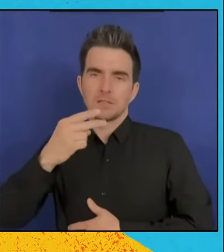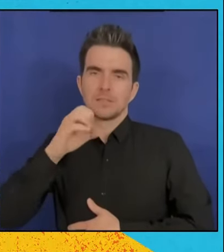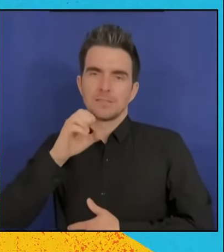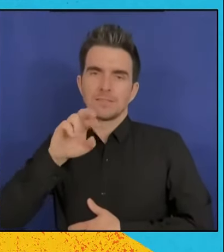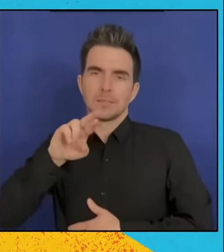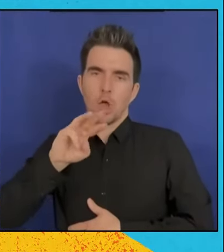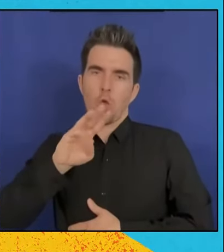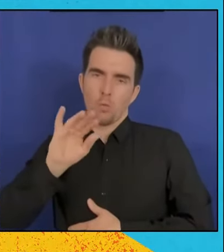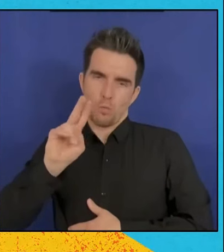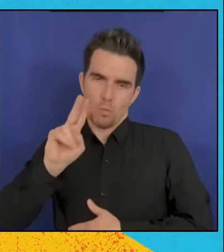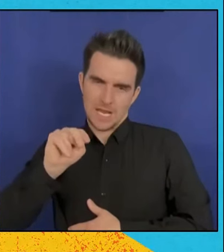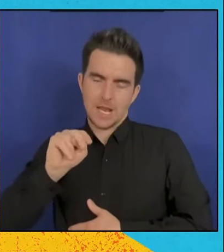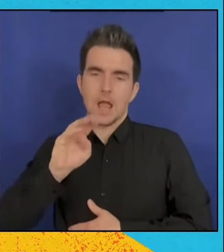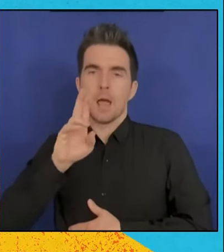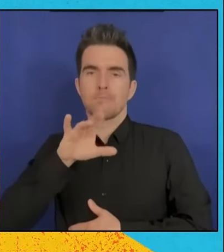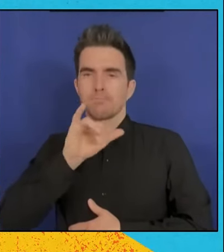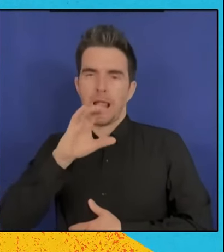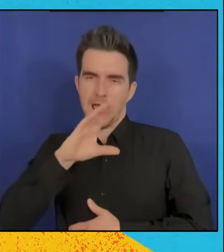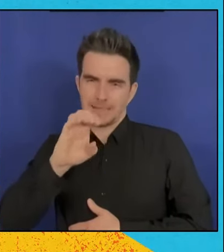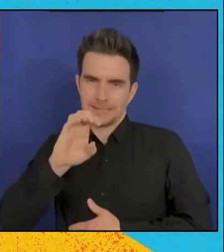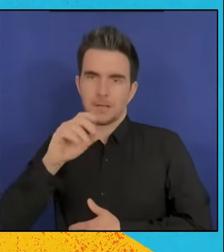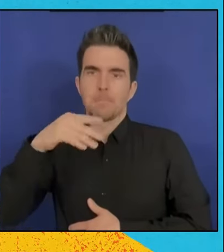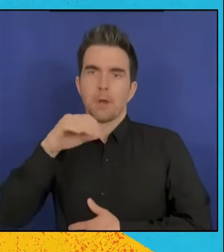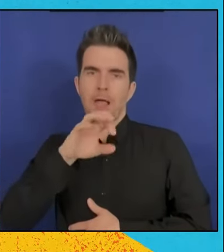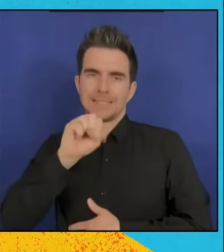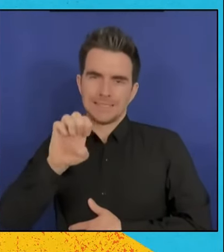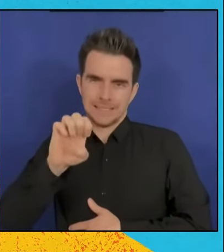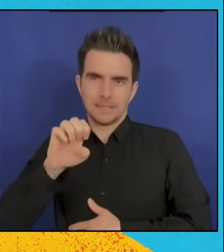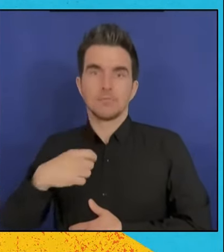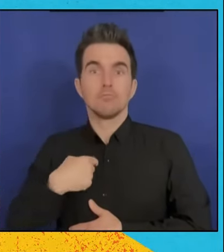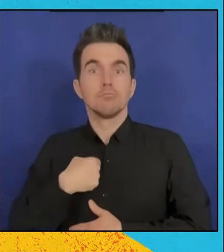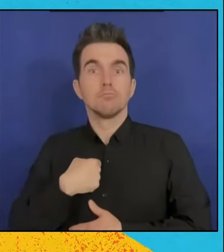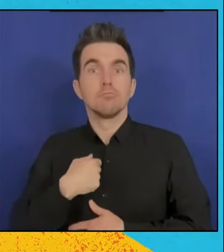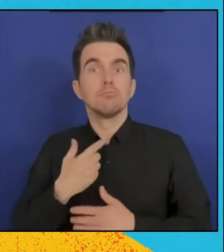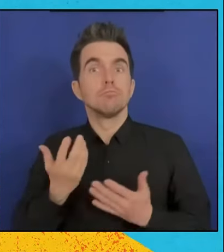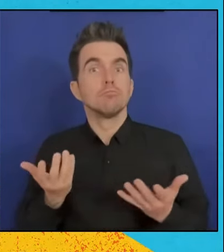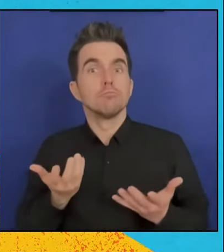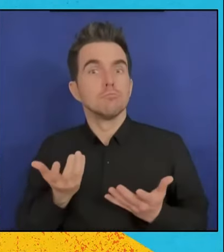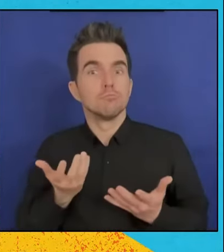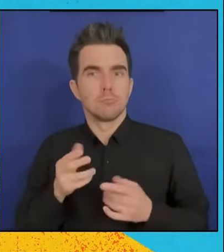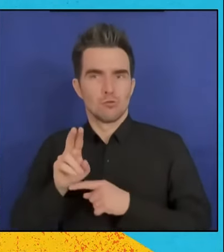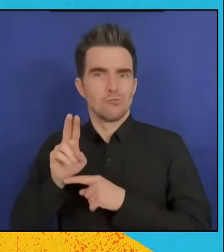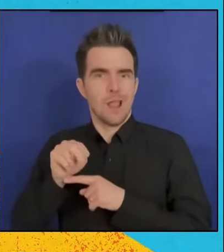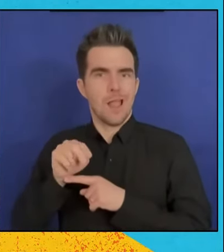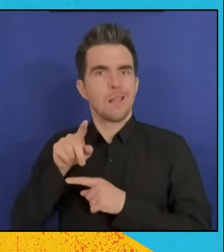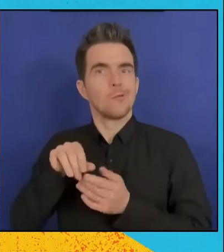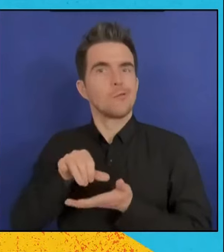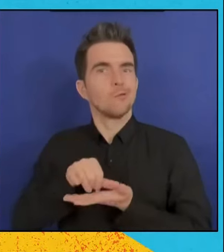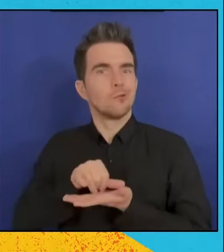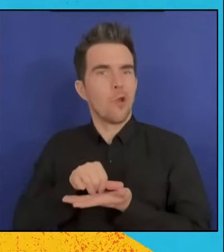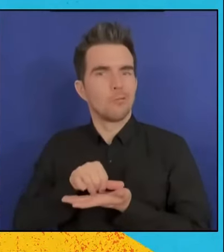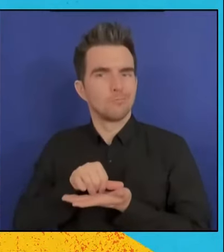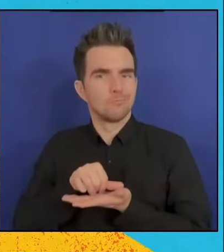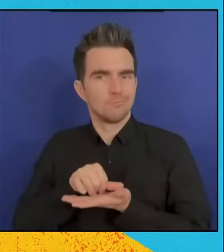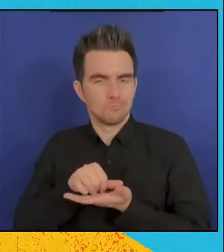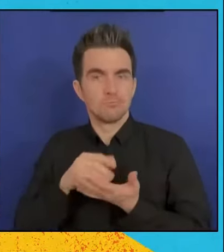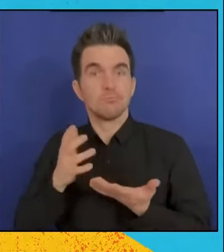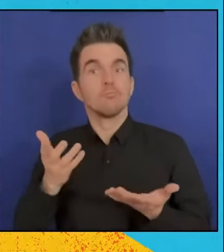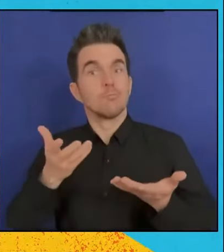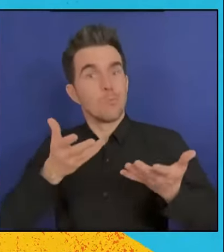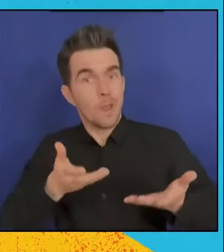go through the regular platitudes of gaveling this meeting in, which I really try to avoid, but sometimes it's necessary, or welcoming you to this